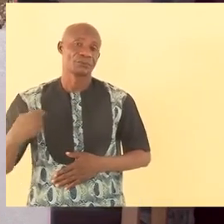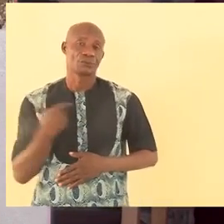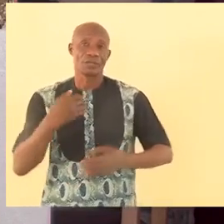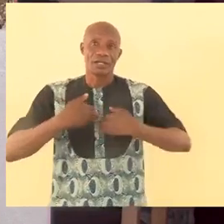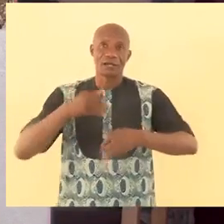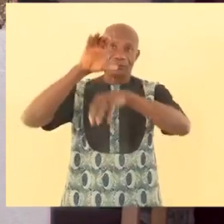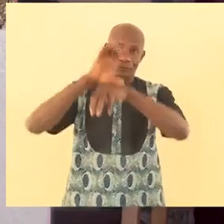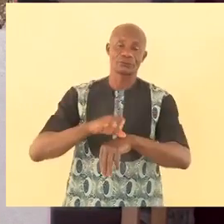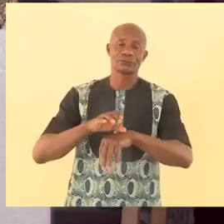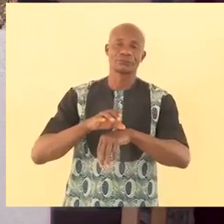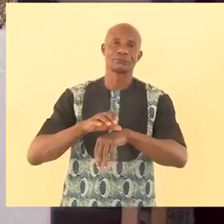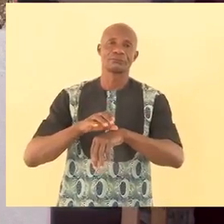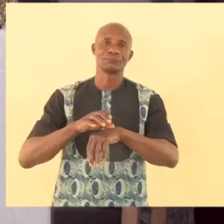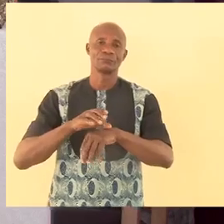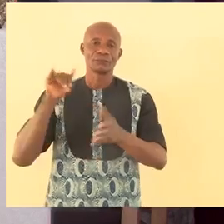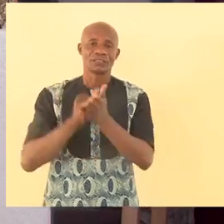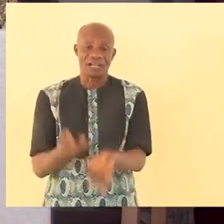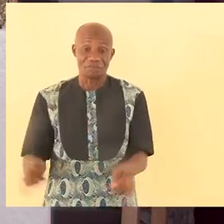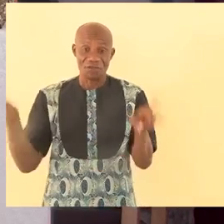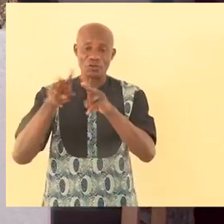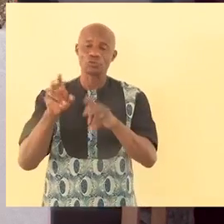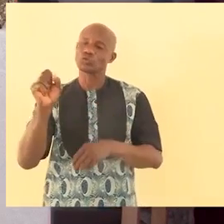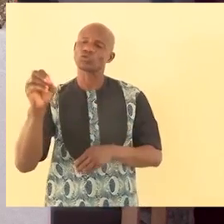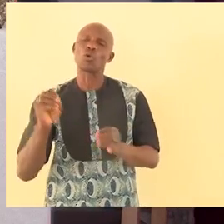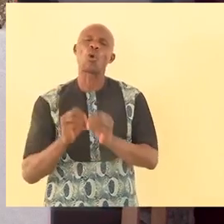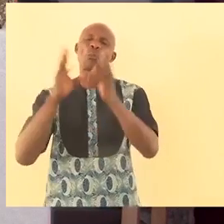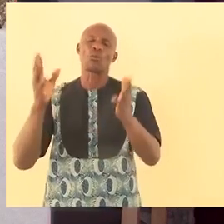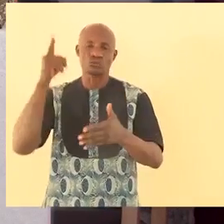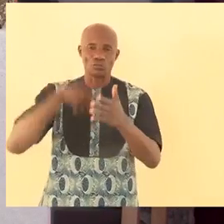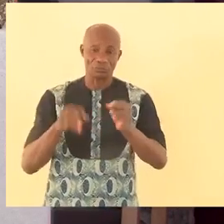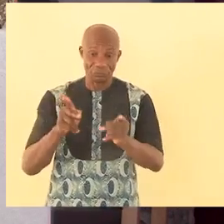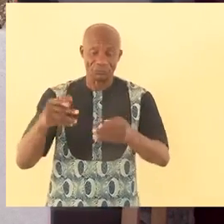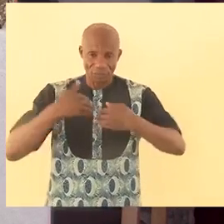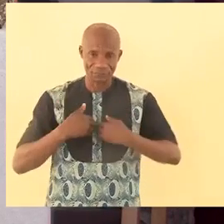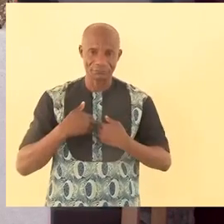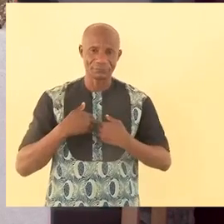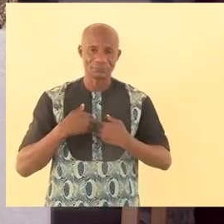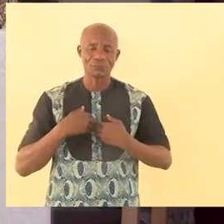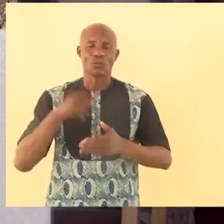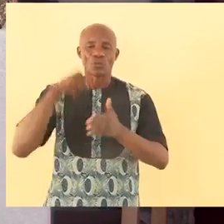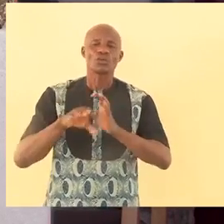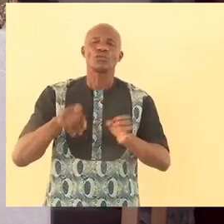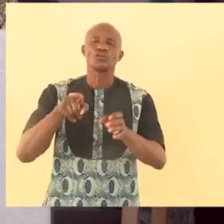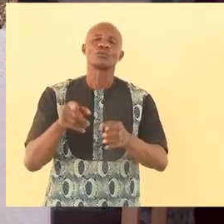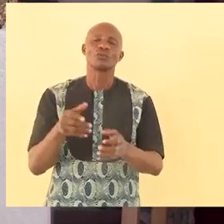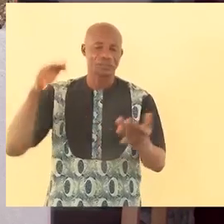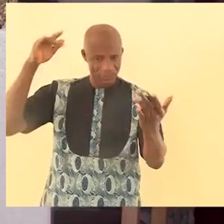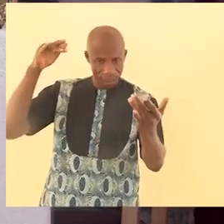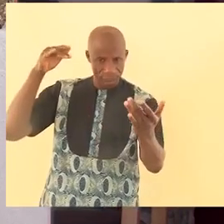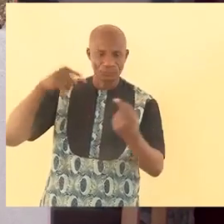have a culture like we do in our country that values so much what people have, what do you